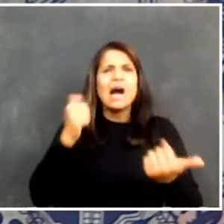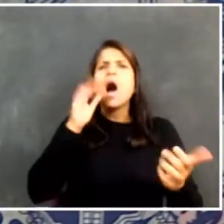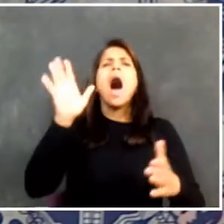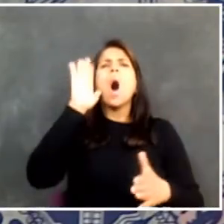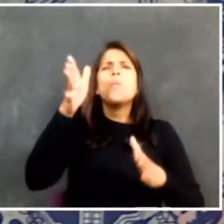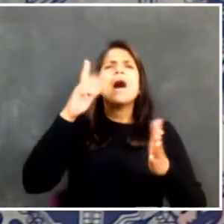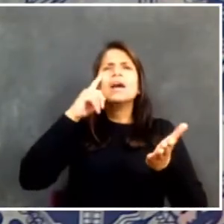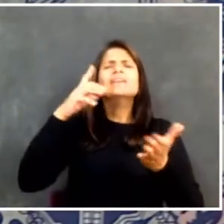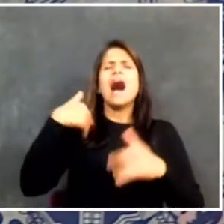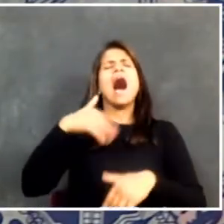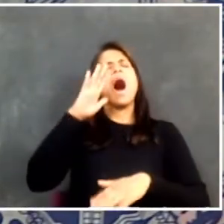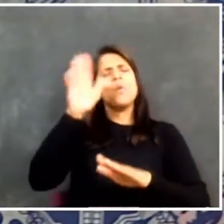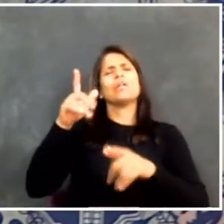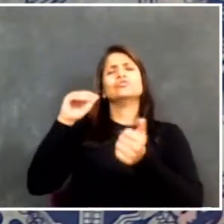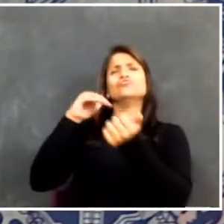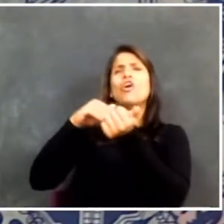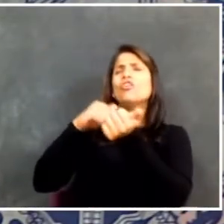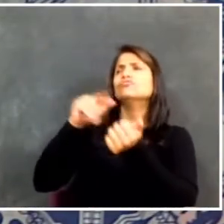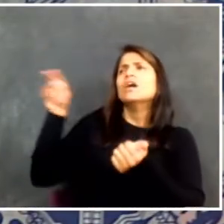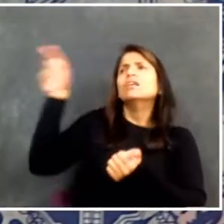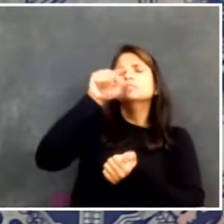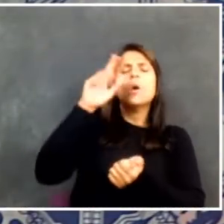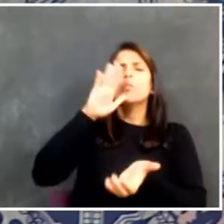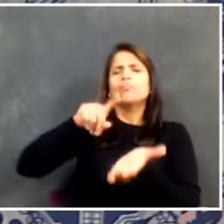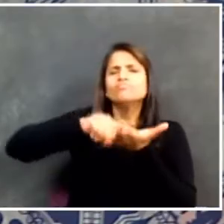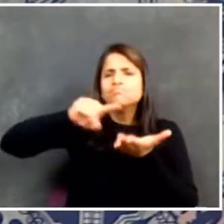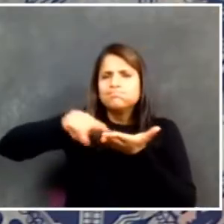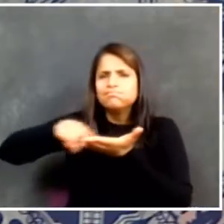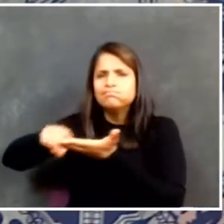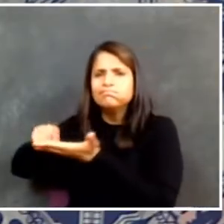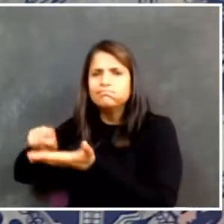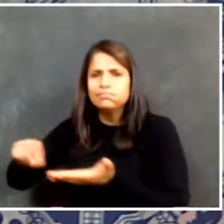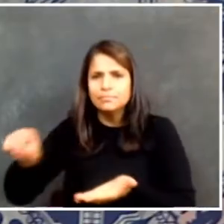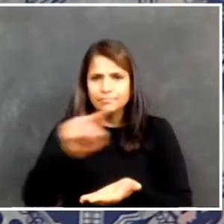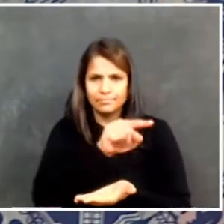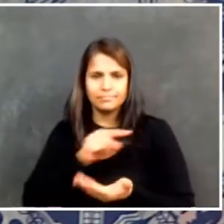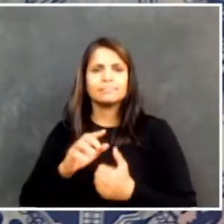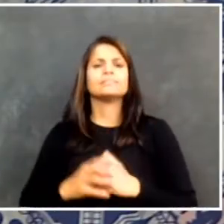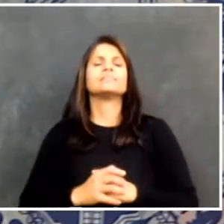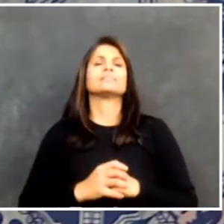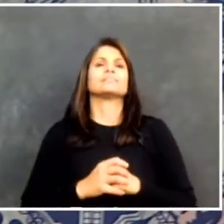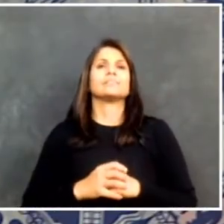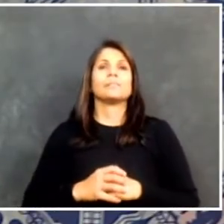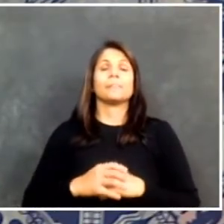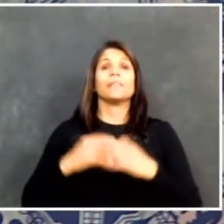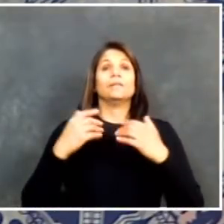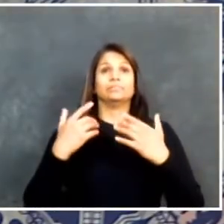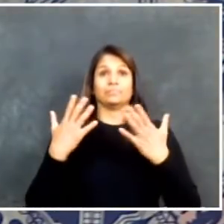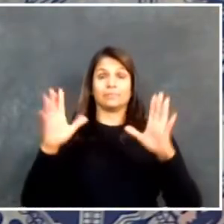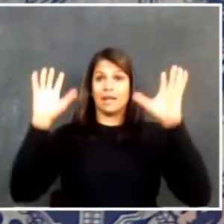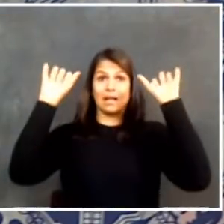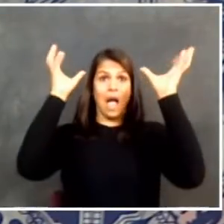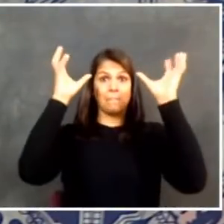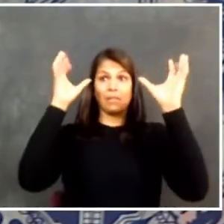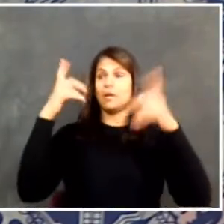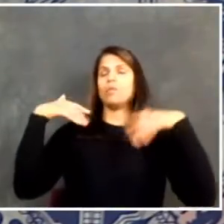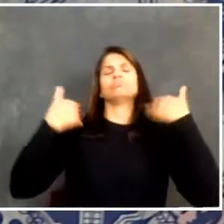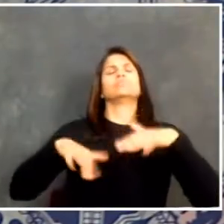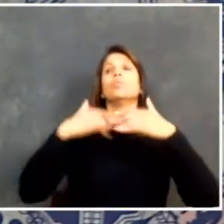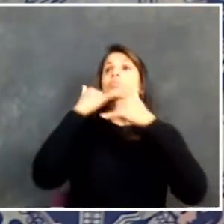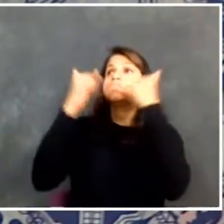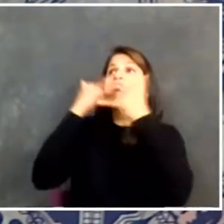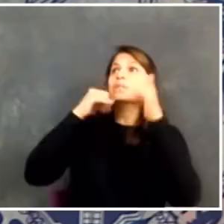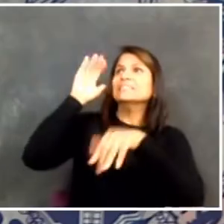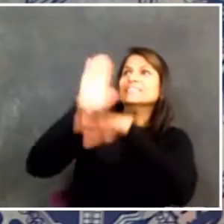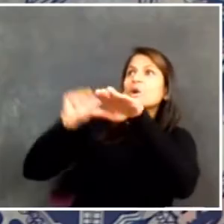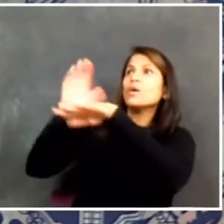have been moved off that were just people seeking medical advice and support, not needing a paramedic or an EMT to